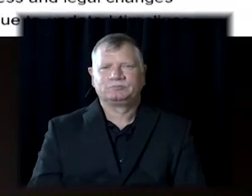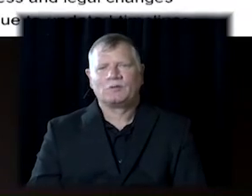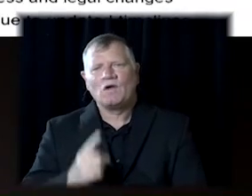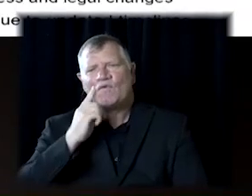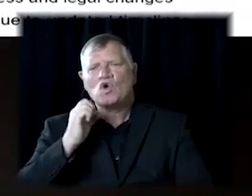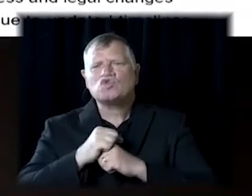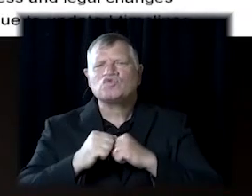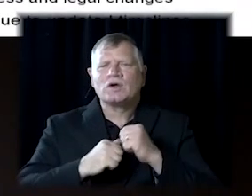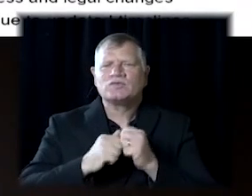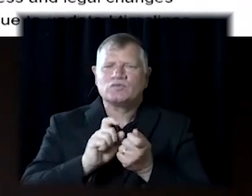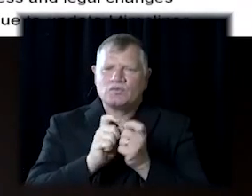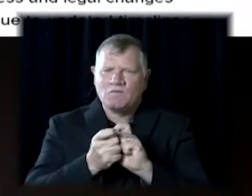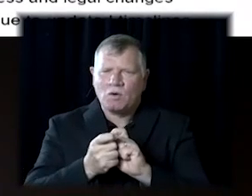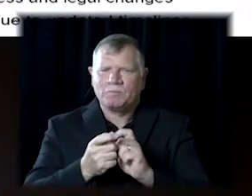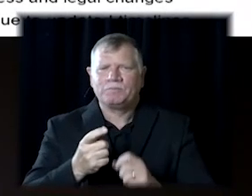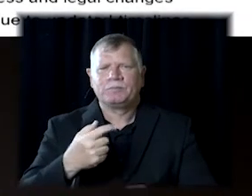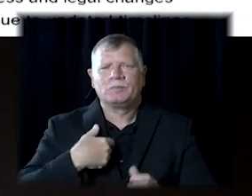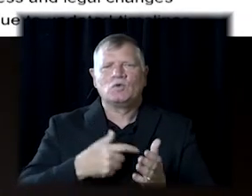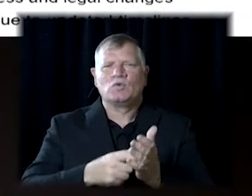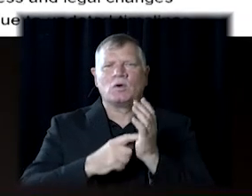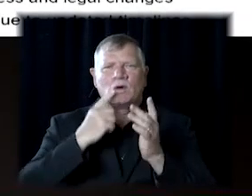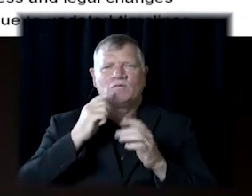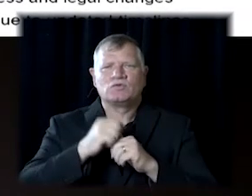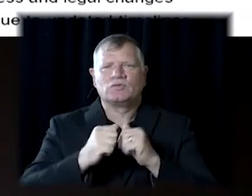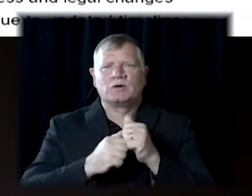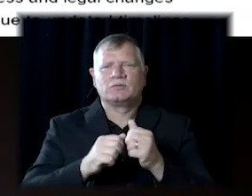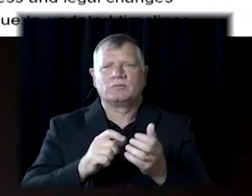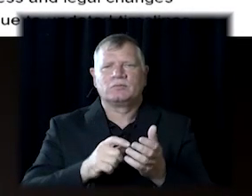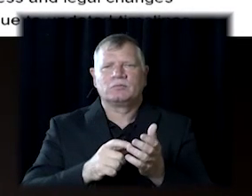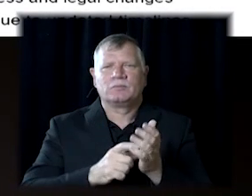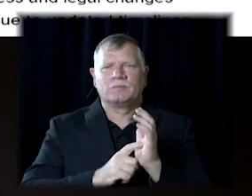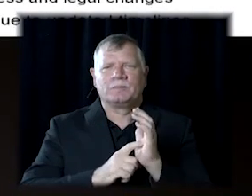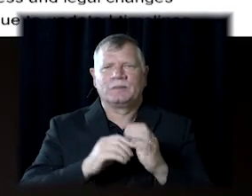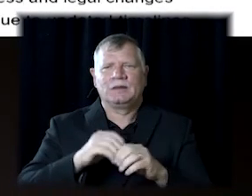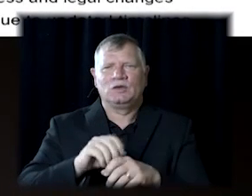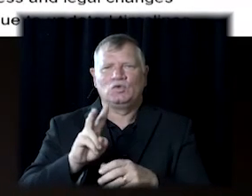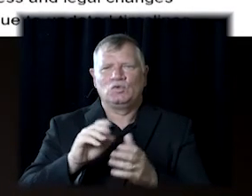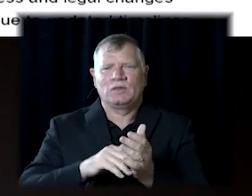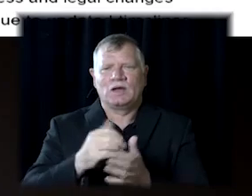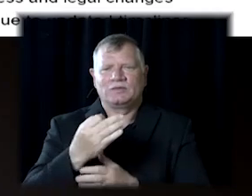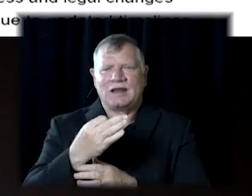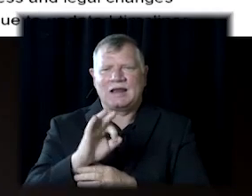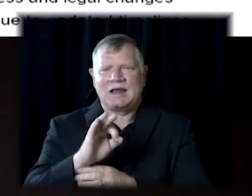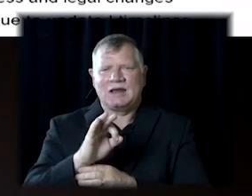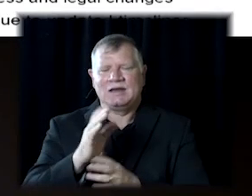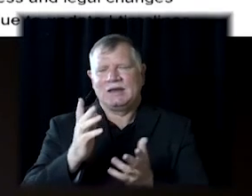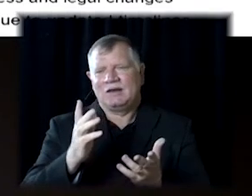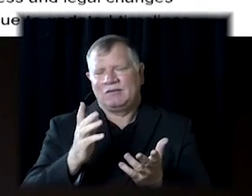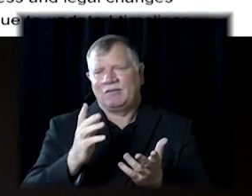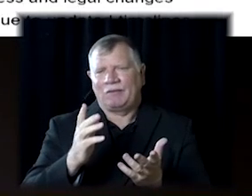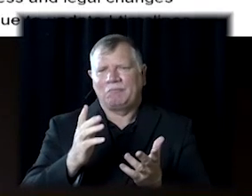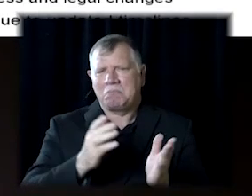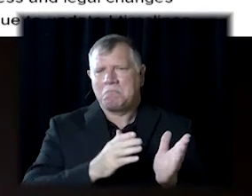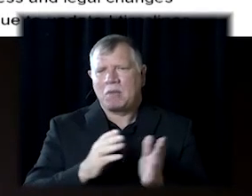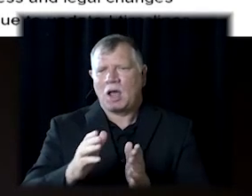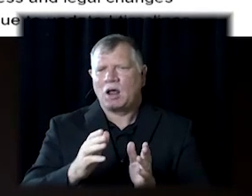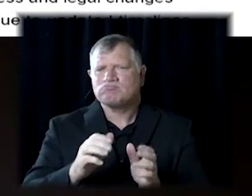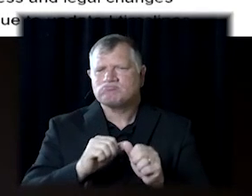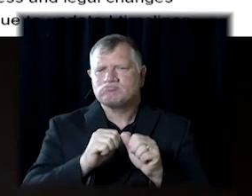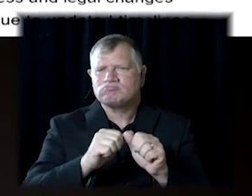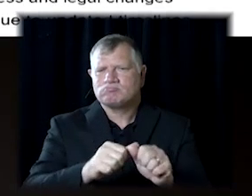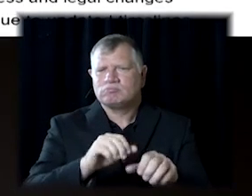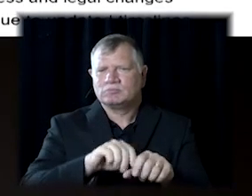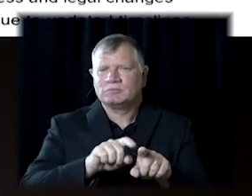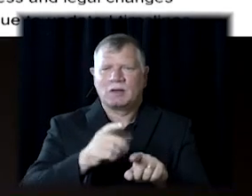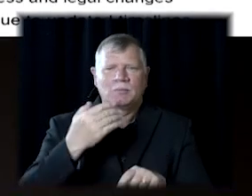reforms. The requirements regarding structural reform implementation in the 2019 fiscal plan remain the same as in